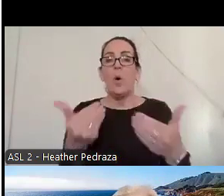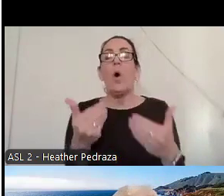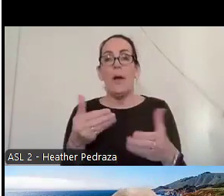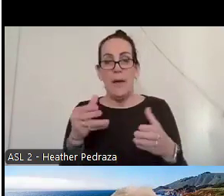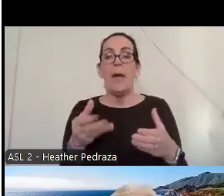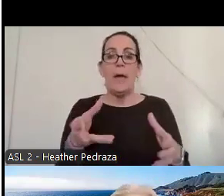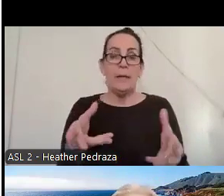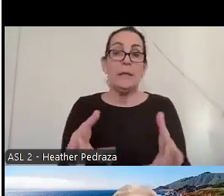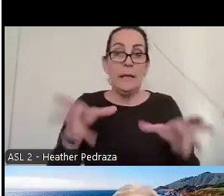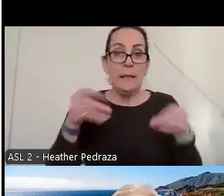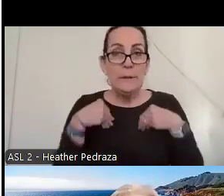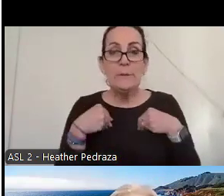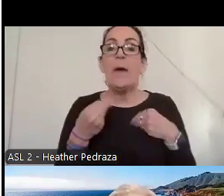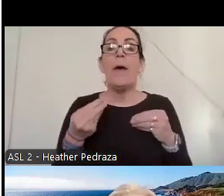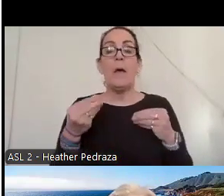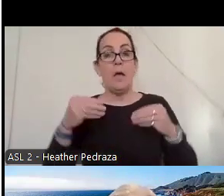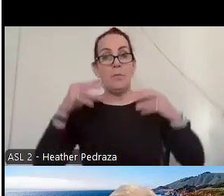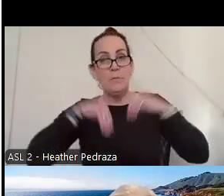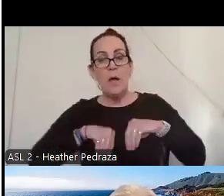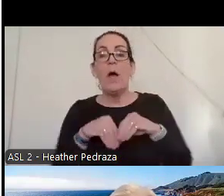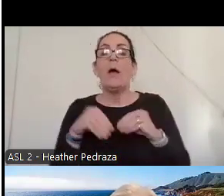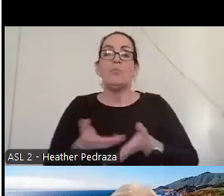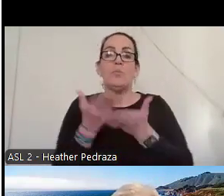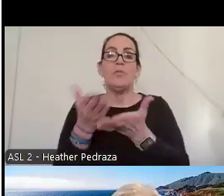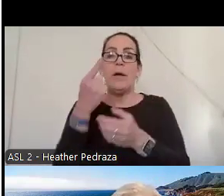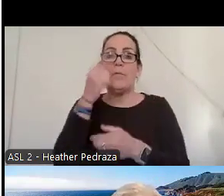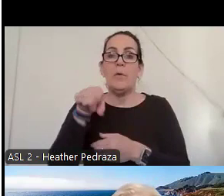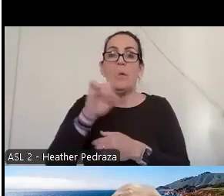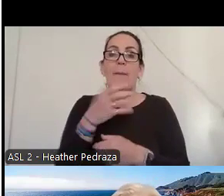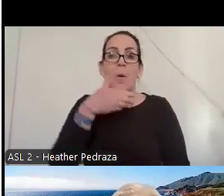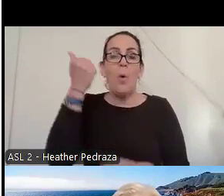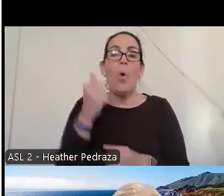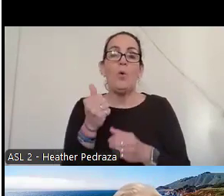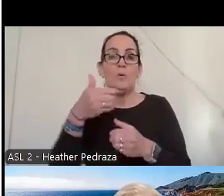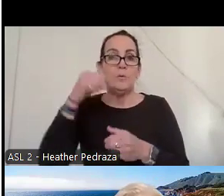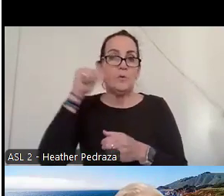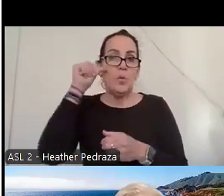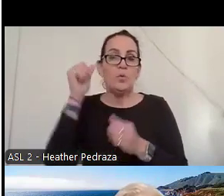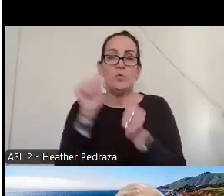available, provide it for older adults and people with disabilities in your community.